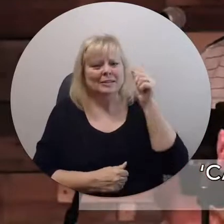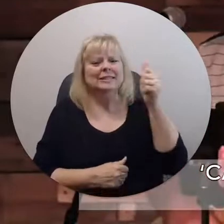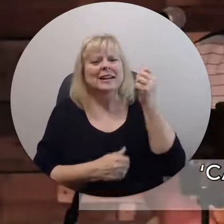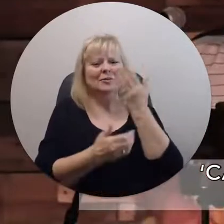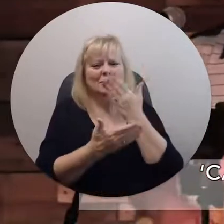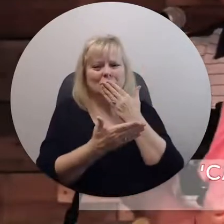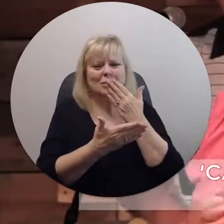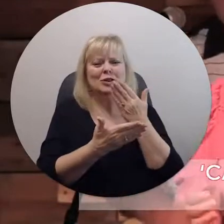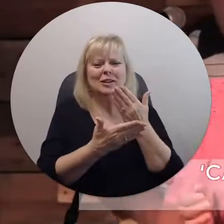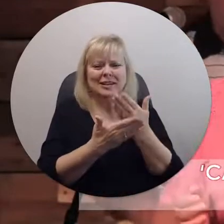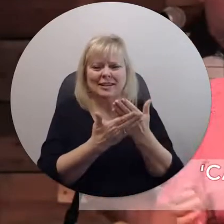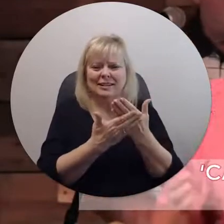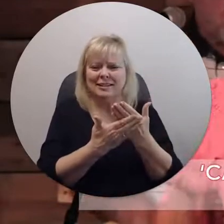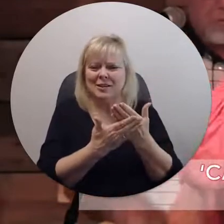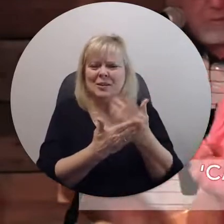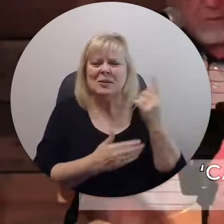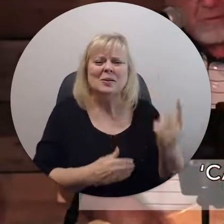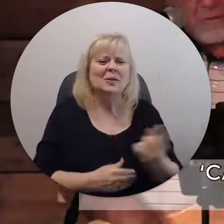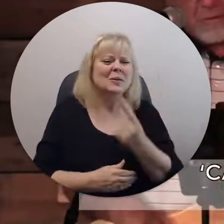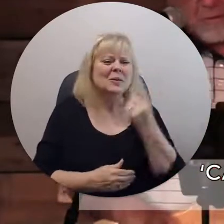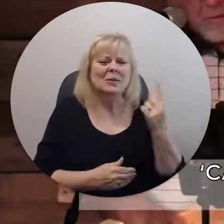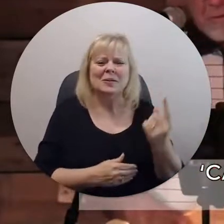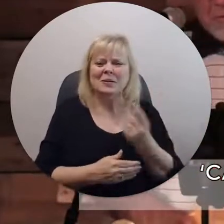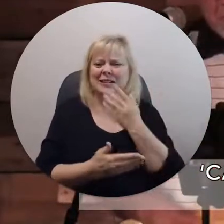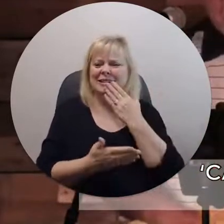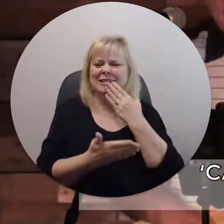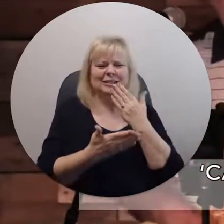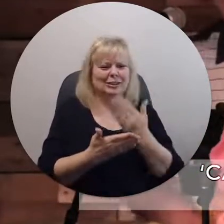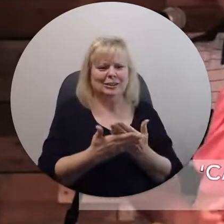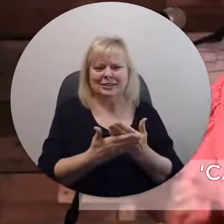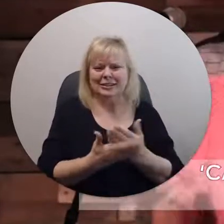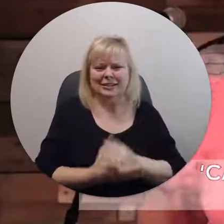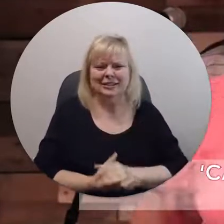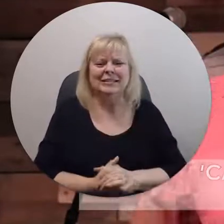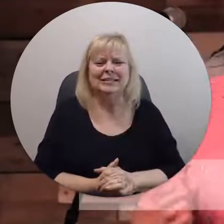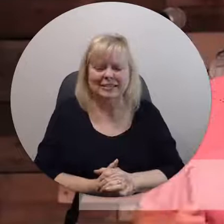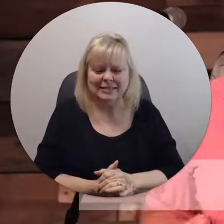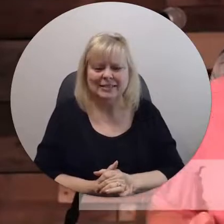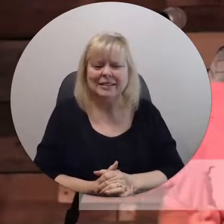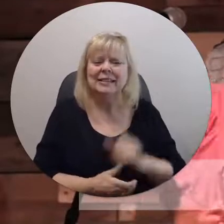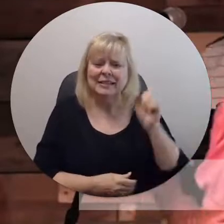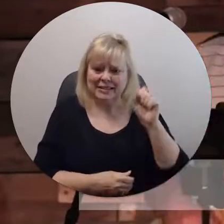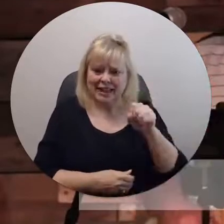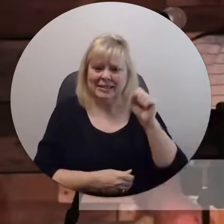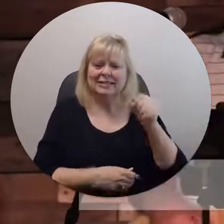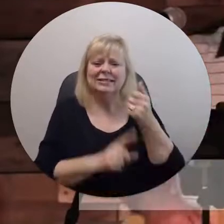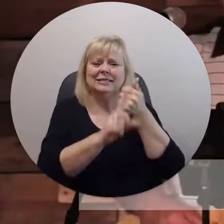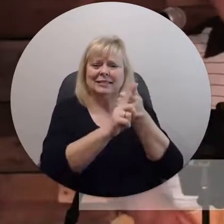You are good.